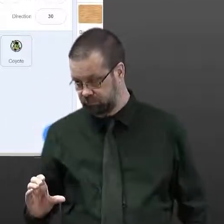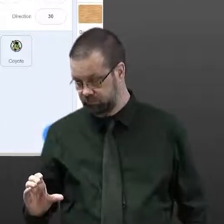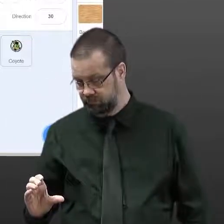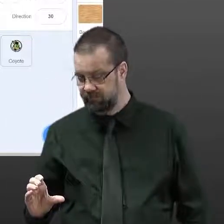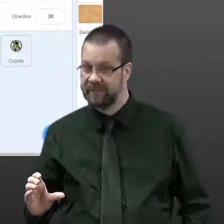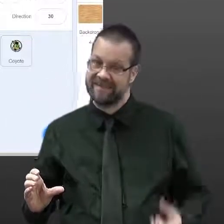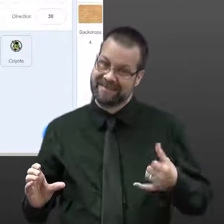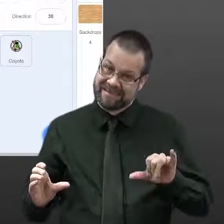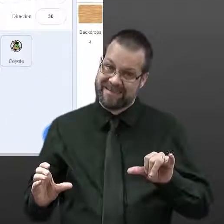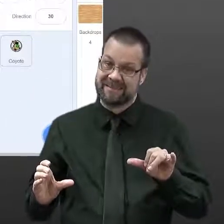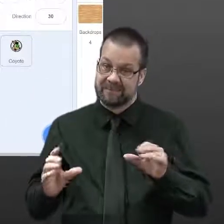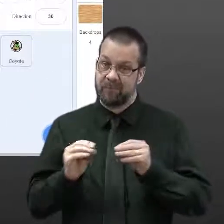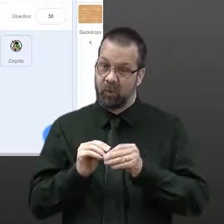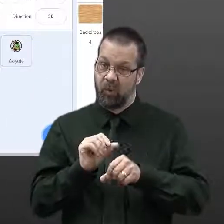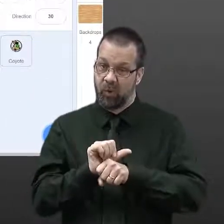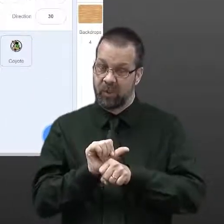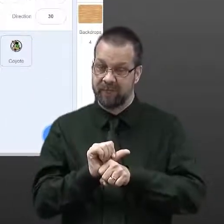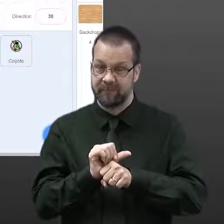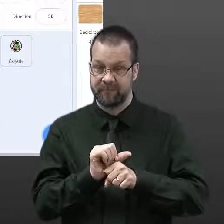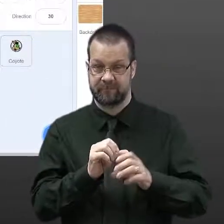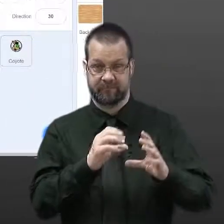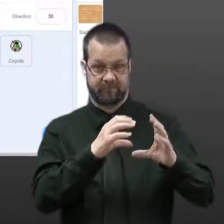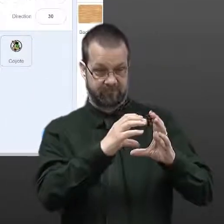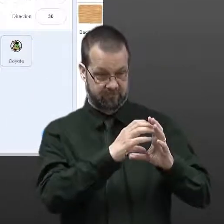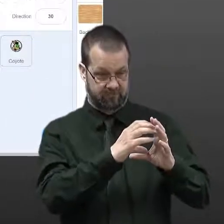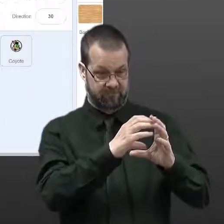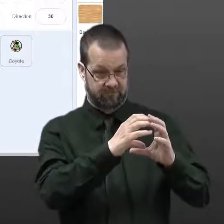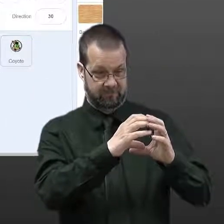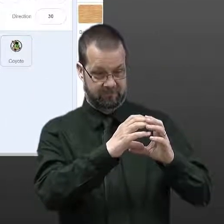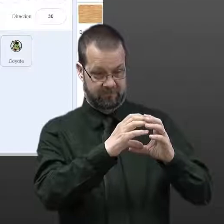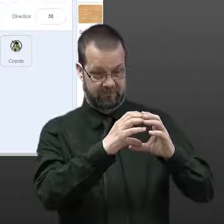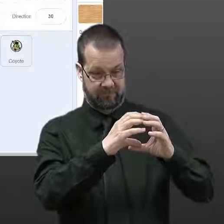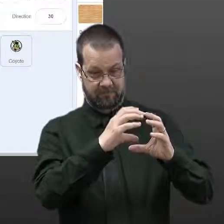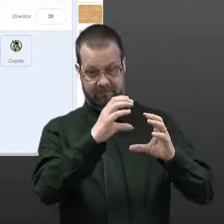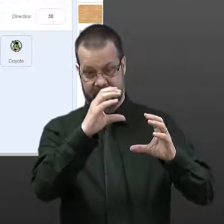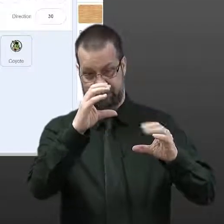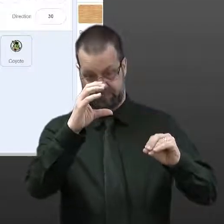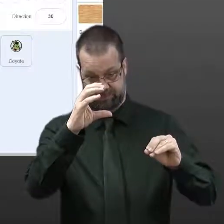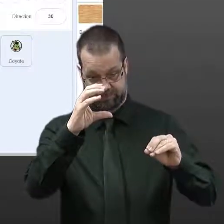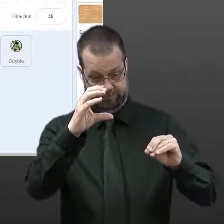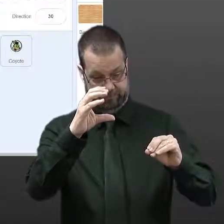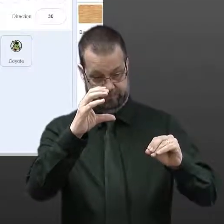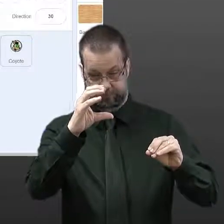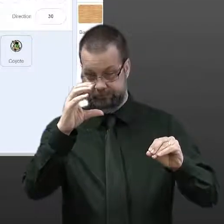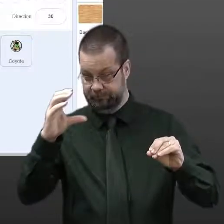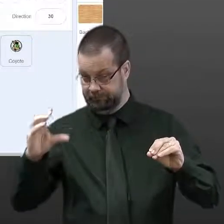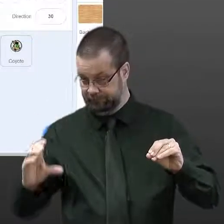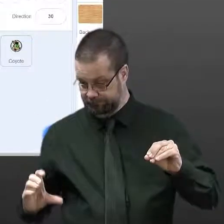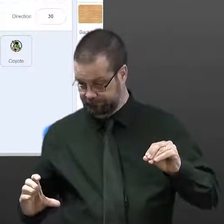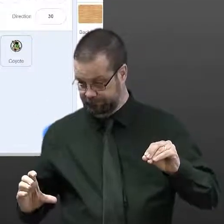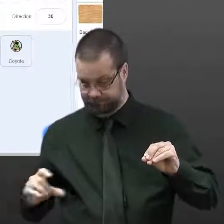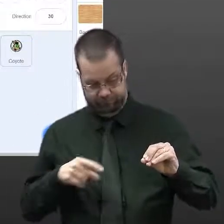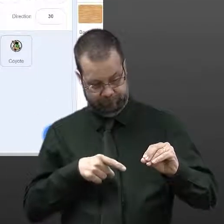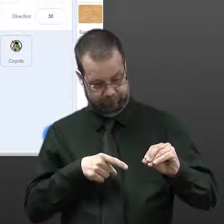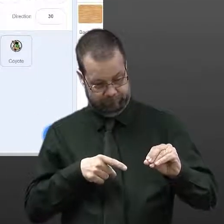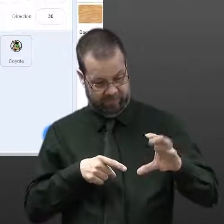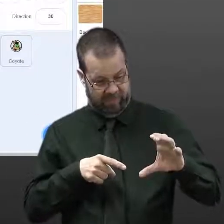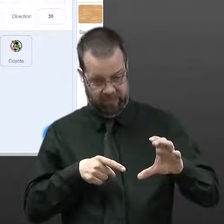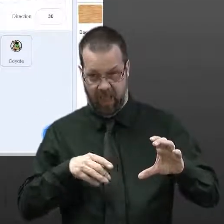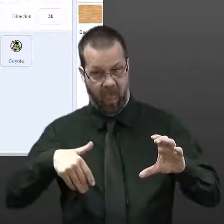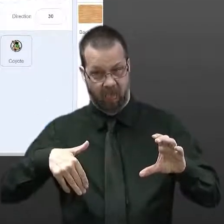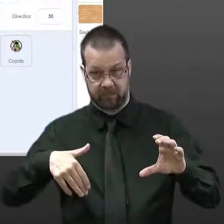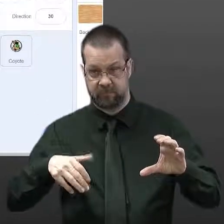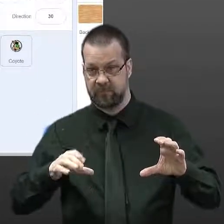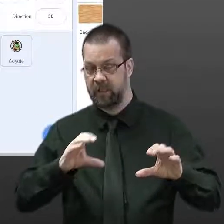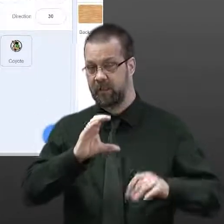clone. But we still have some things to do. Our original sprite hasn't showed back up yet, so we'll need to do